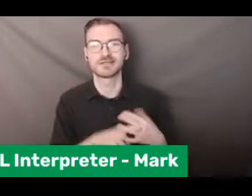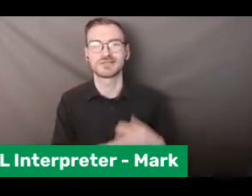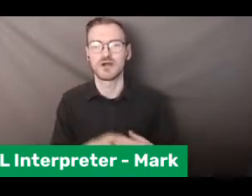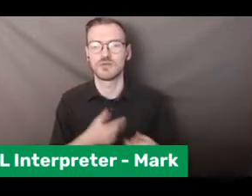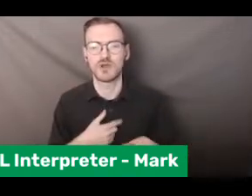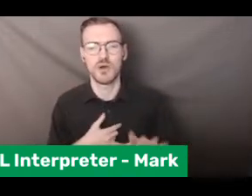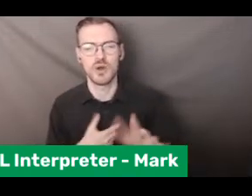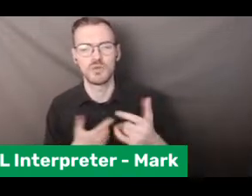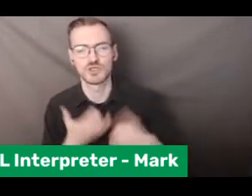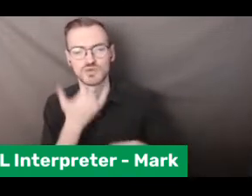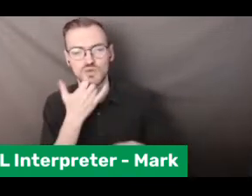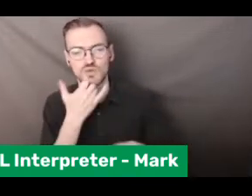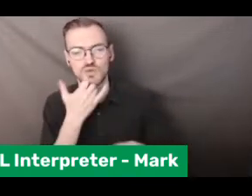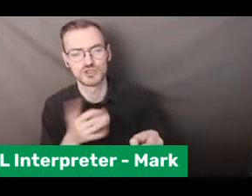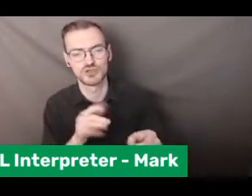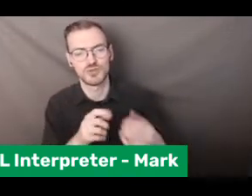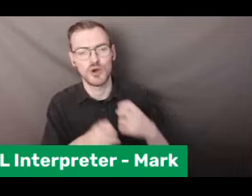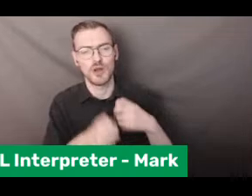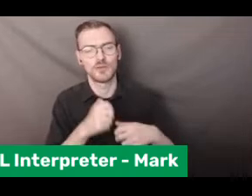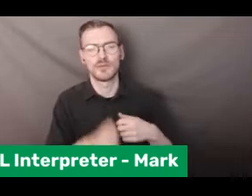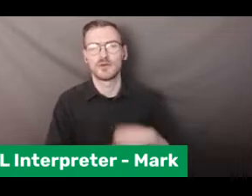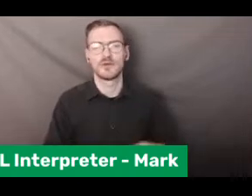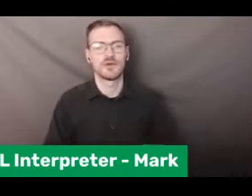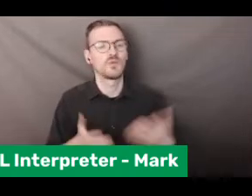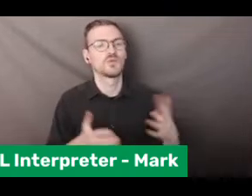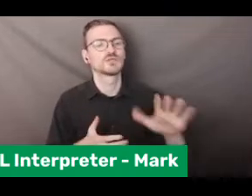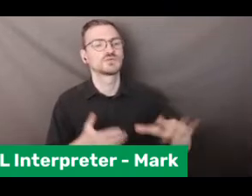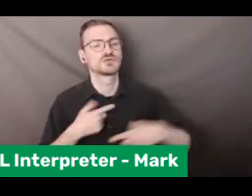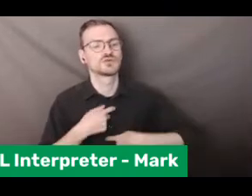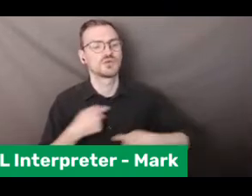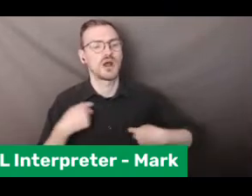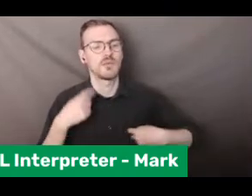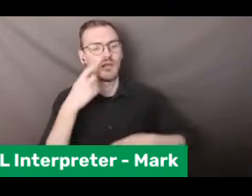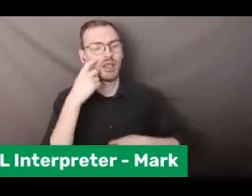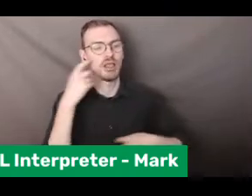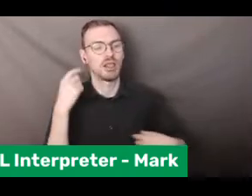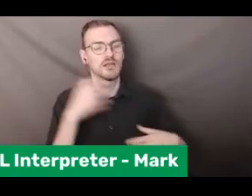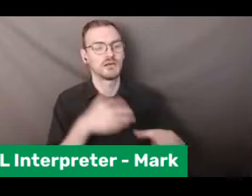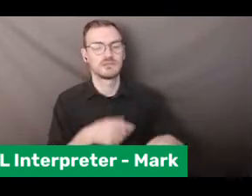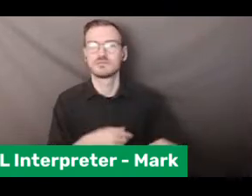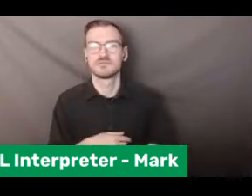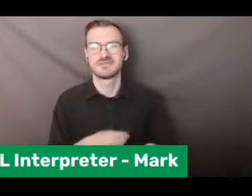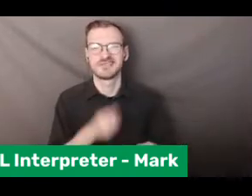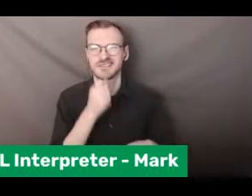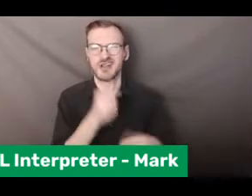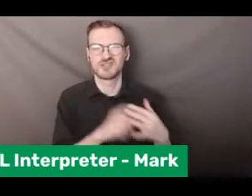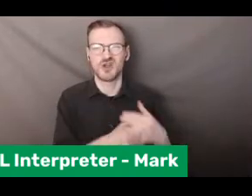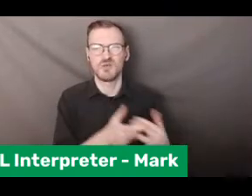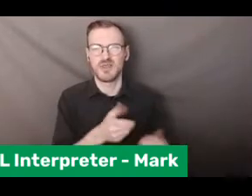pain. It does not start with our trauma. You know, I do a lot of work with